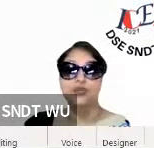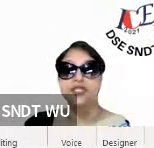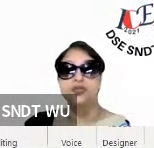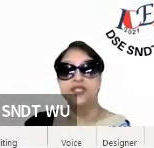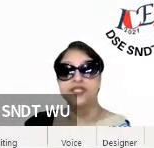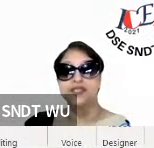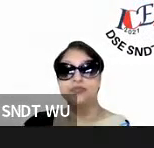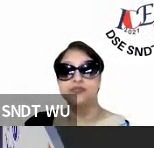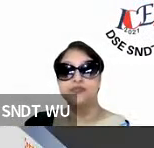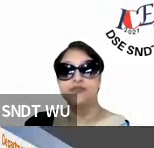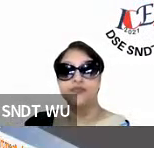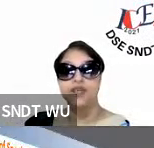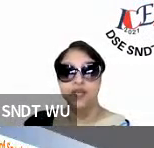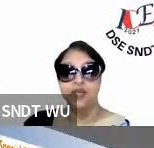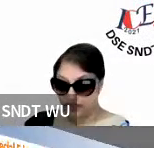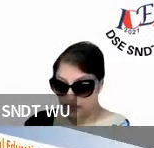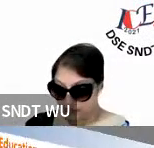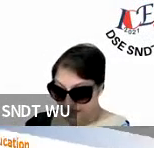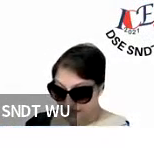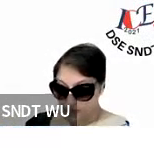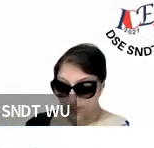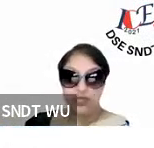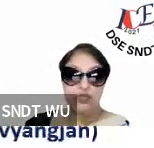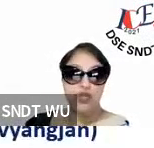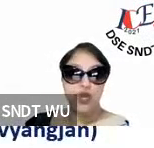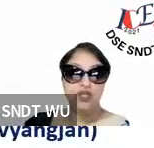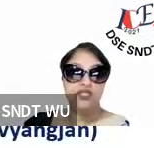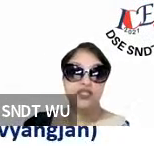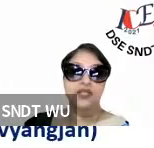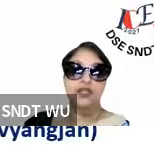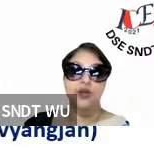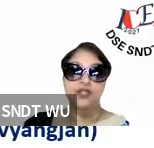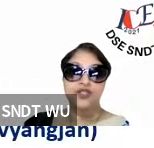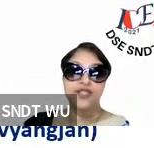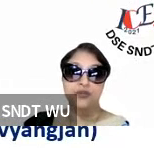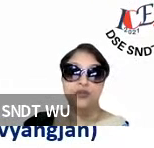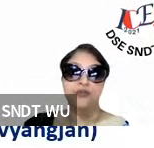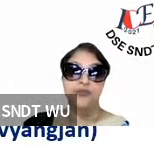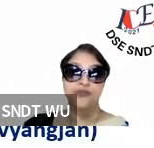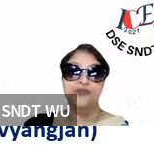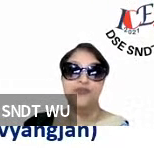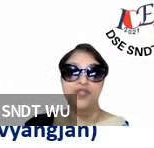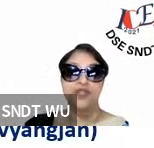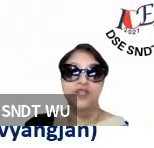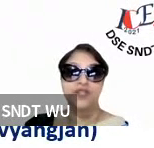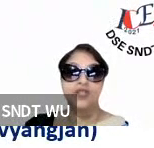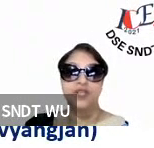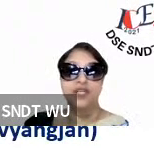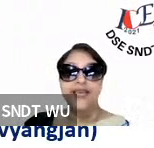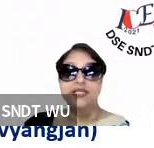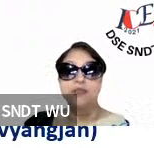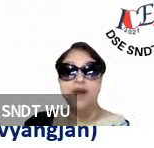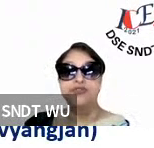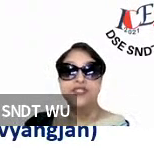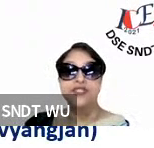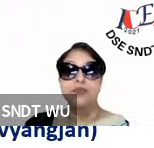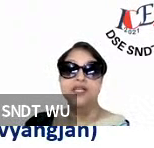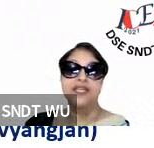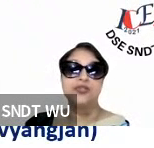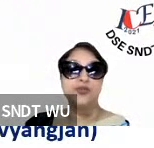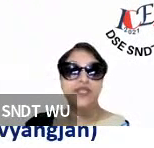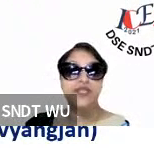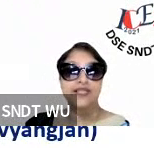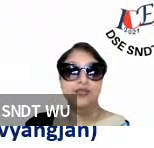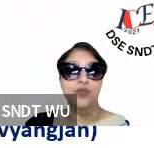in 2020. The pandemic could not lock us down. Led by Professor